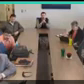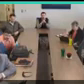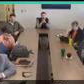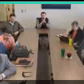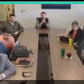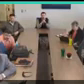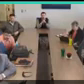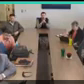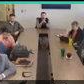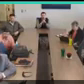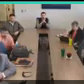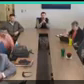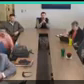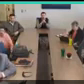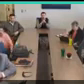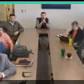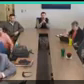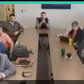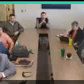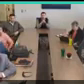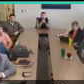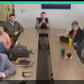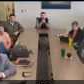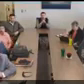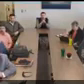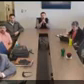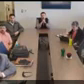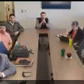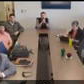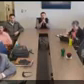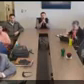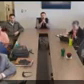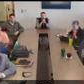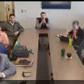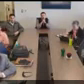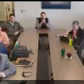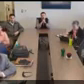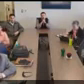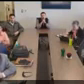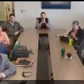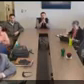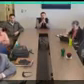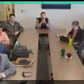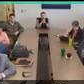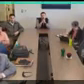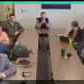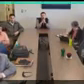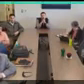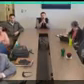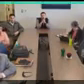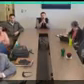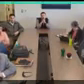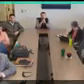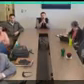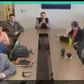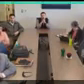to fill those positions? Well, the important thing is. We're not maintaining our mission right now. We're not opening all of our areas right